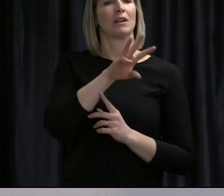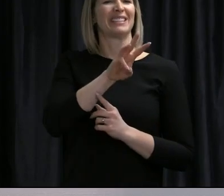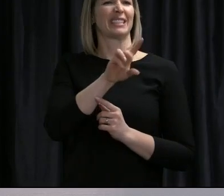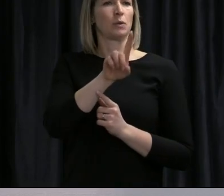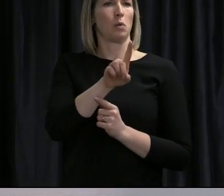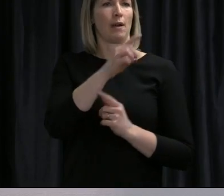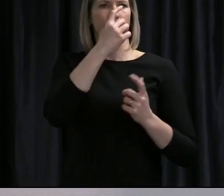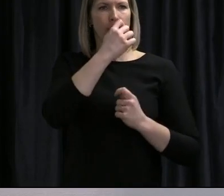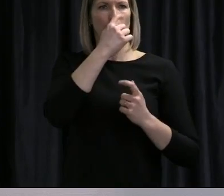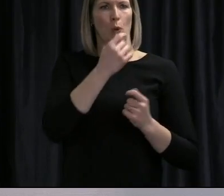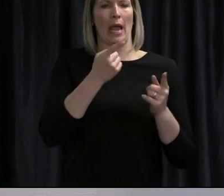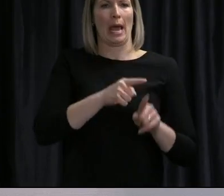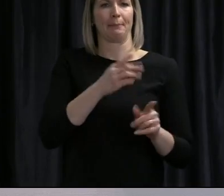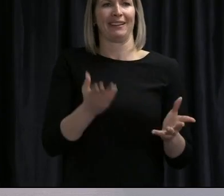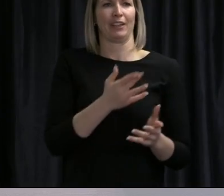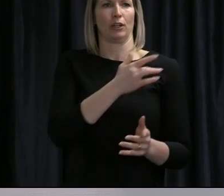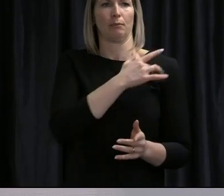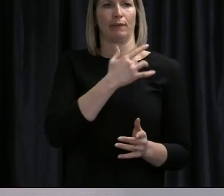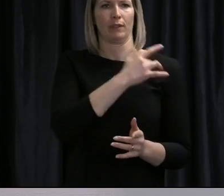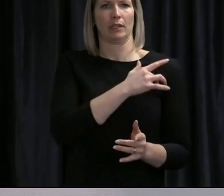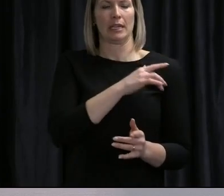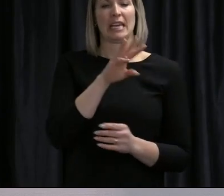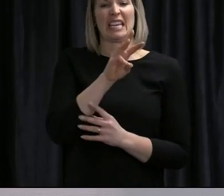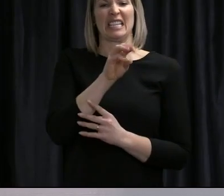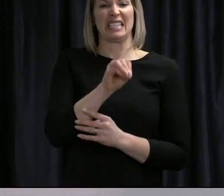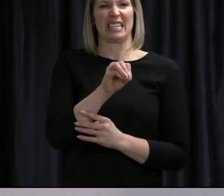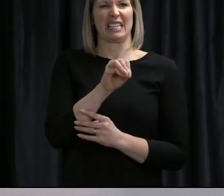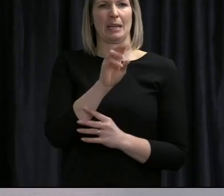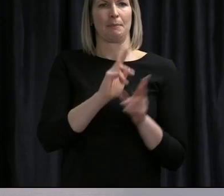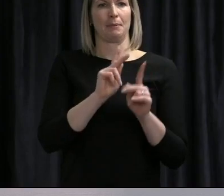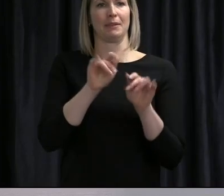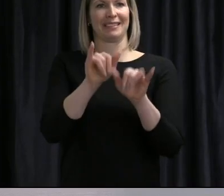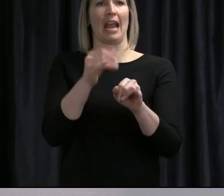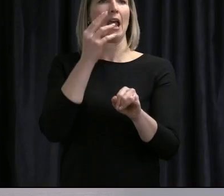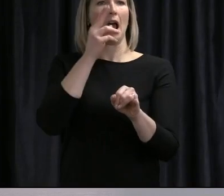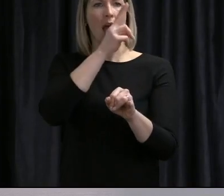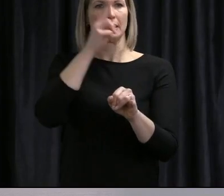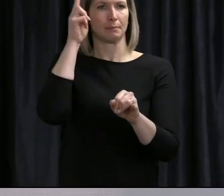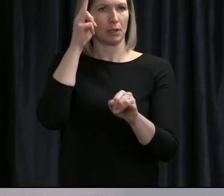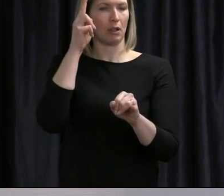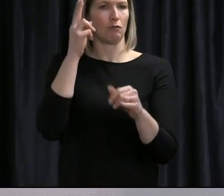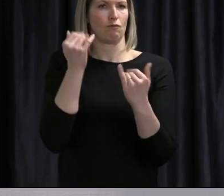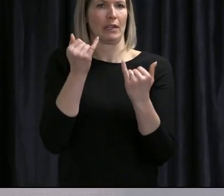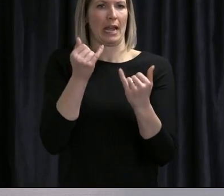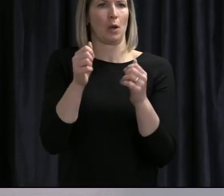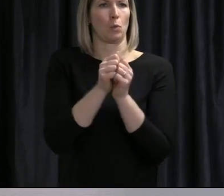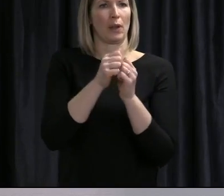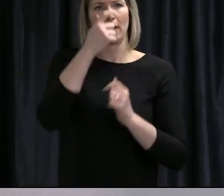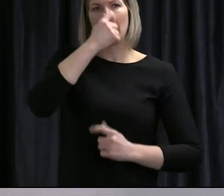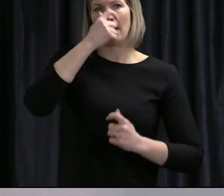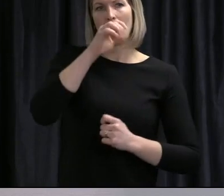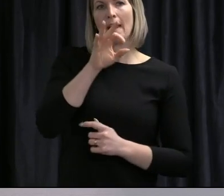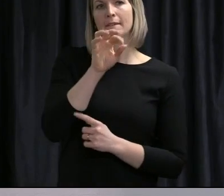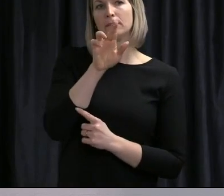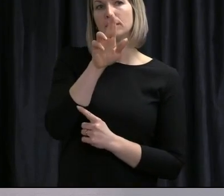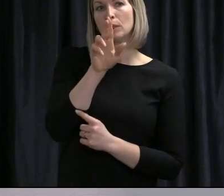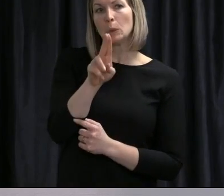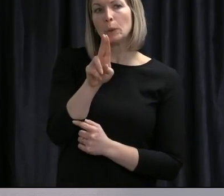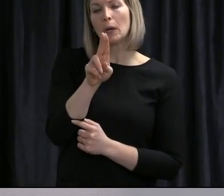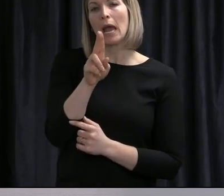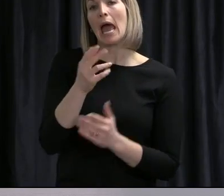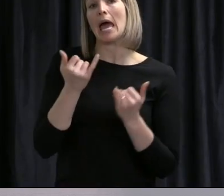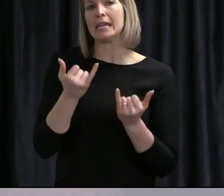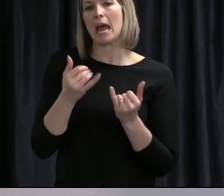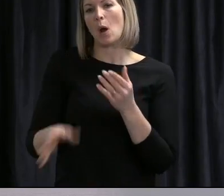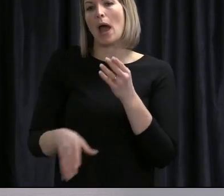461. We have 60 people in hospital at this present moment with influenza-like illnesses. You're then going to add another disease